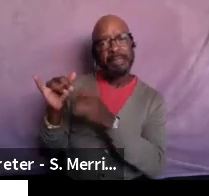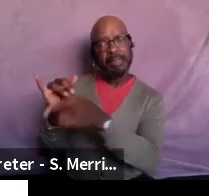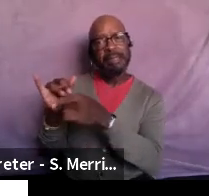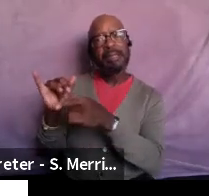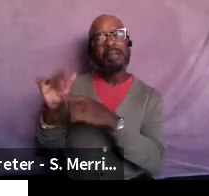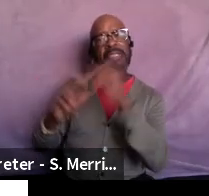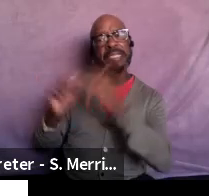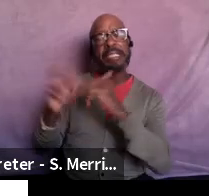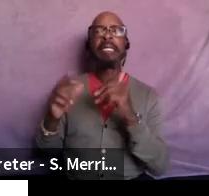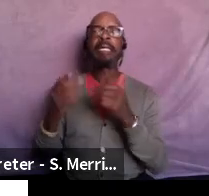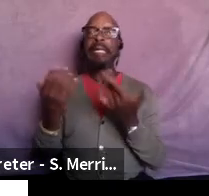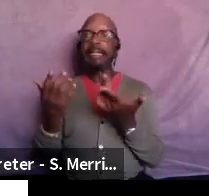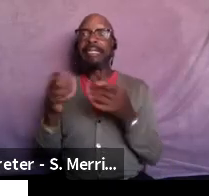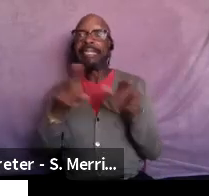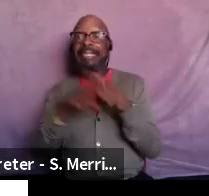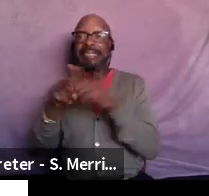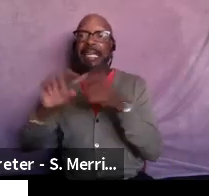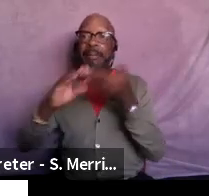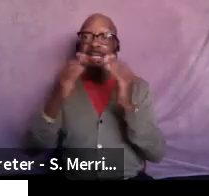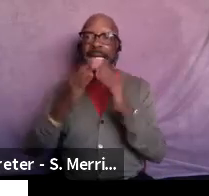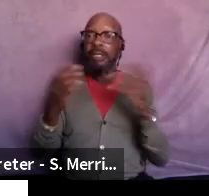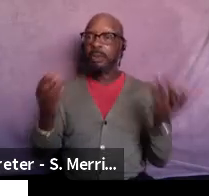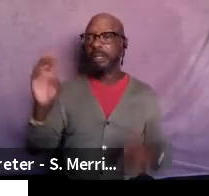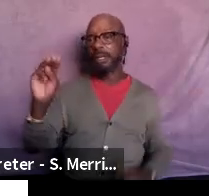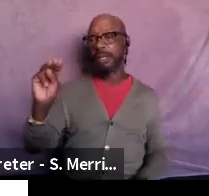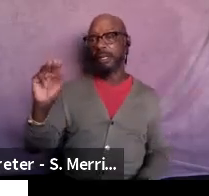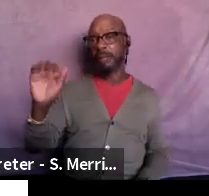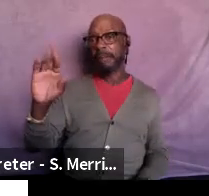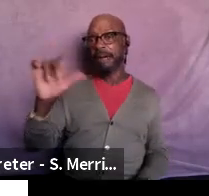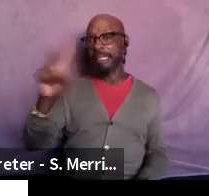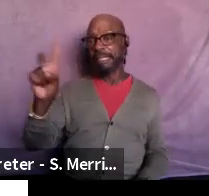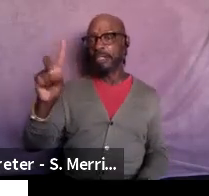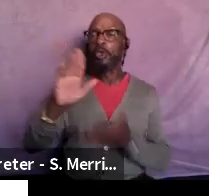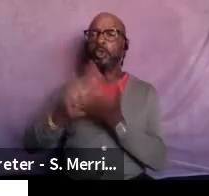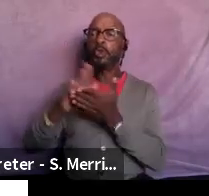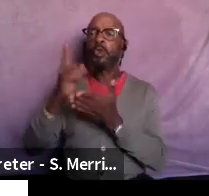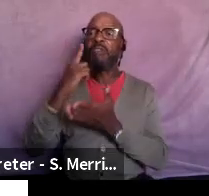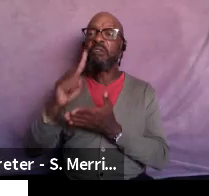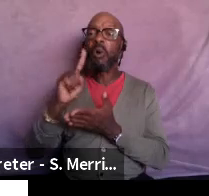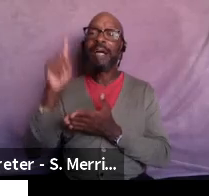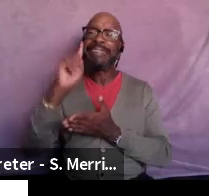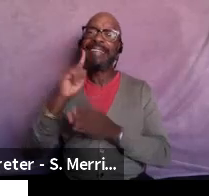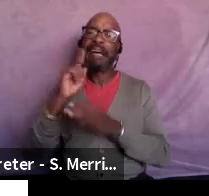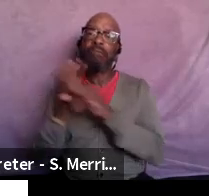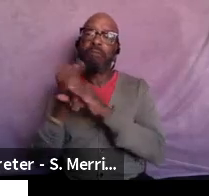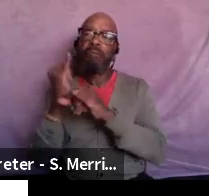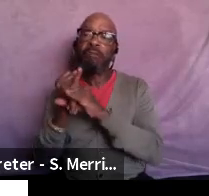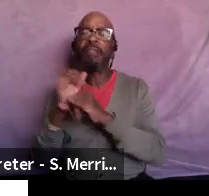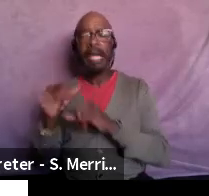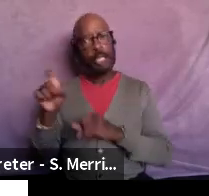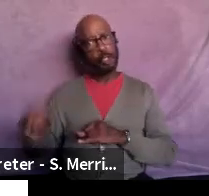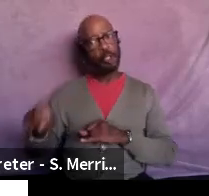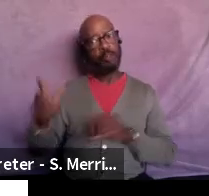School of the Deaf. So they had a fair amount of deaf patients and really should have been more familiar